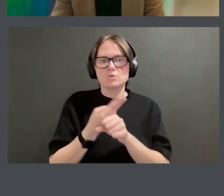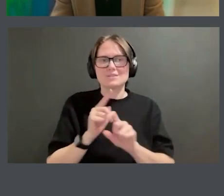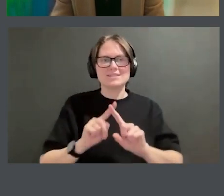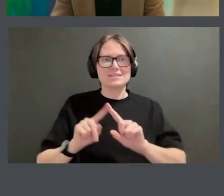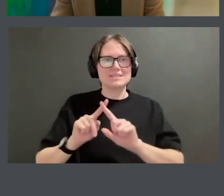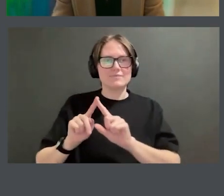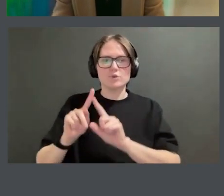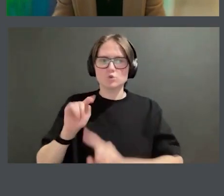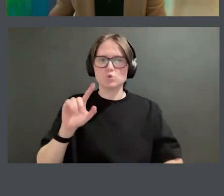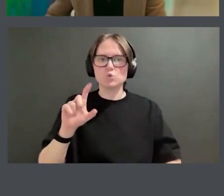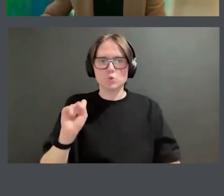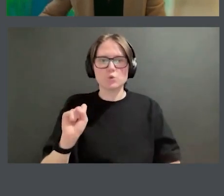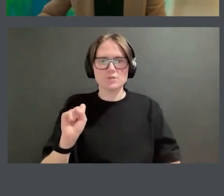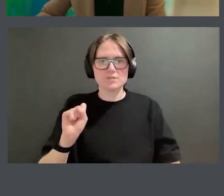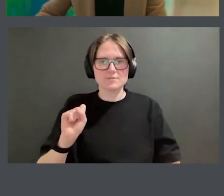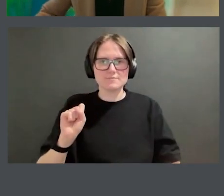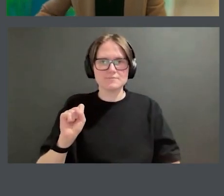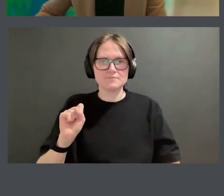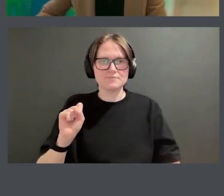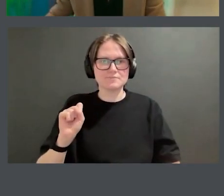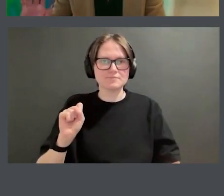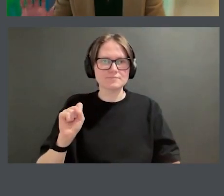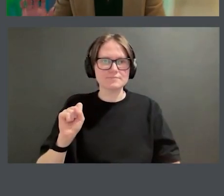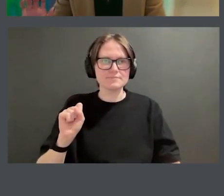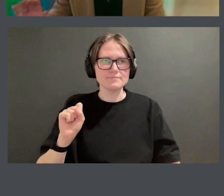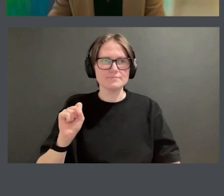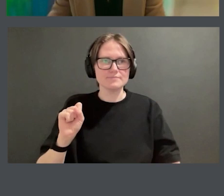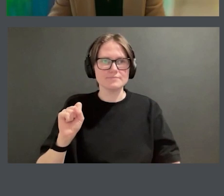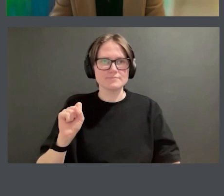different tools, including